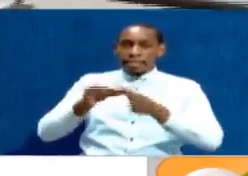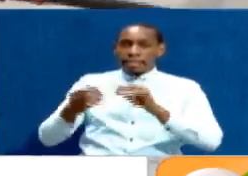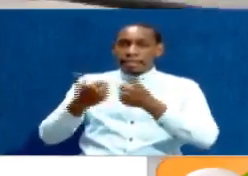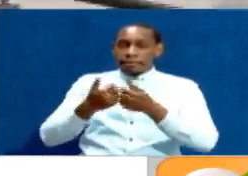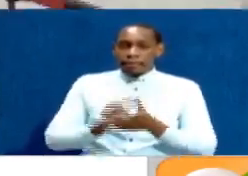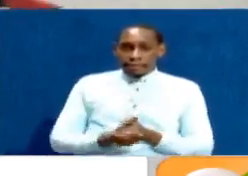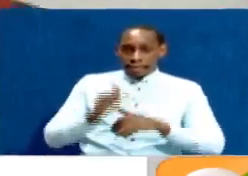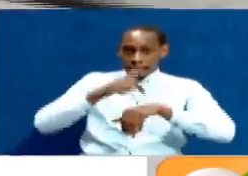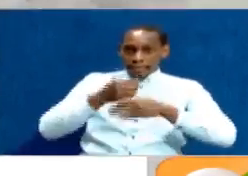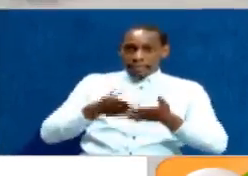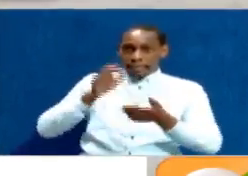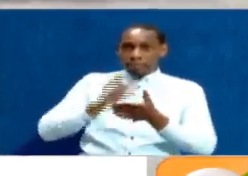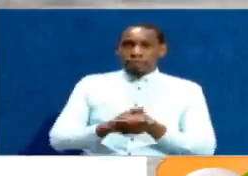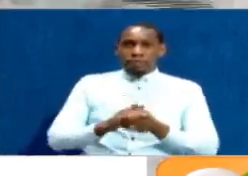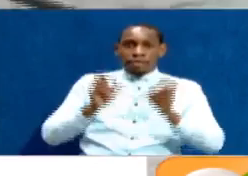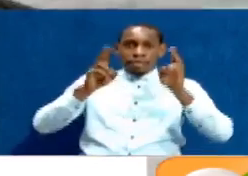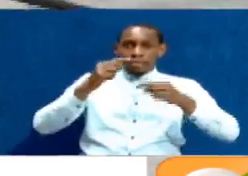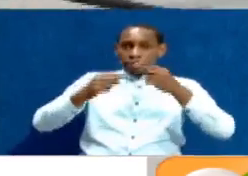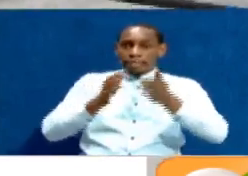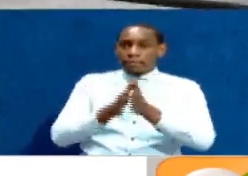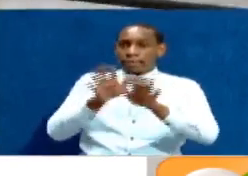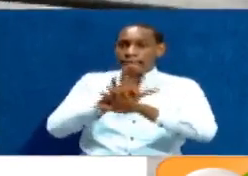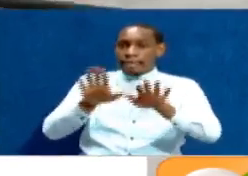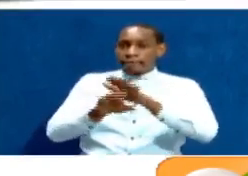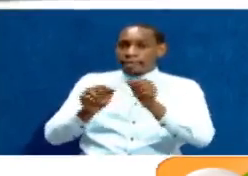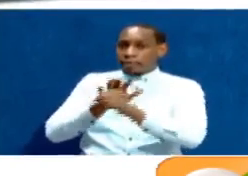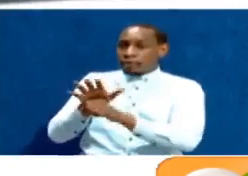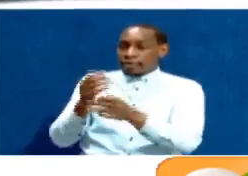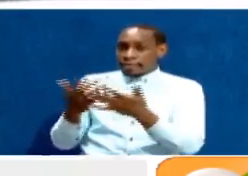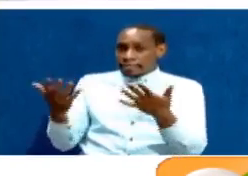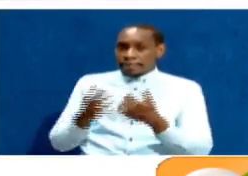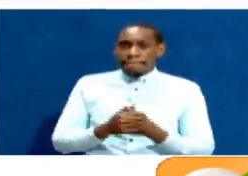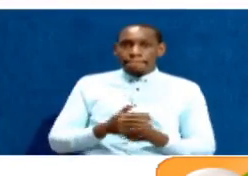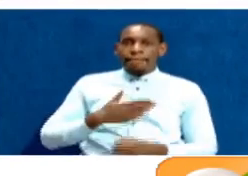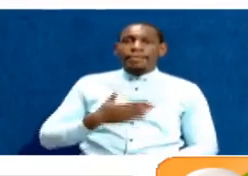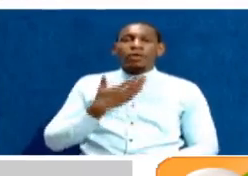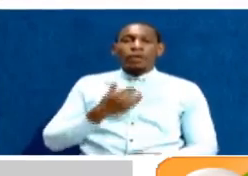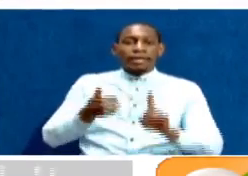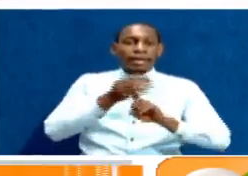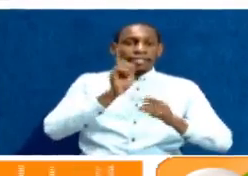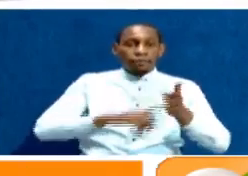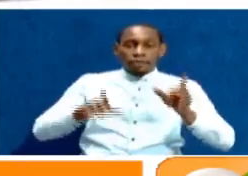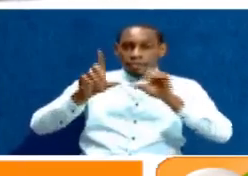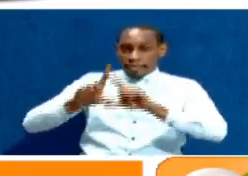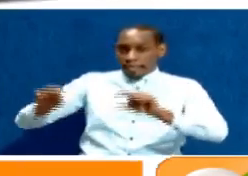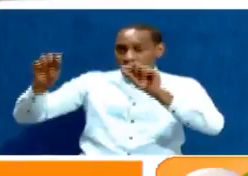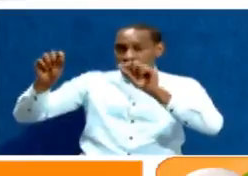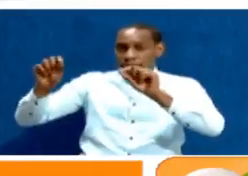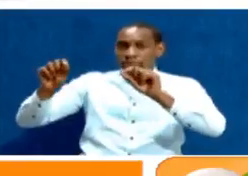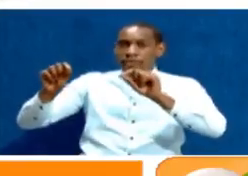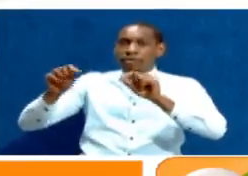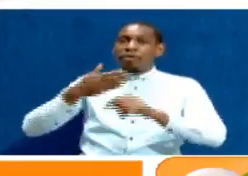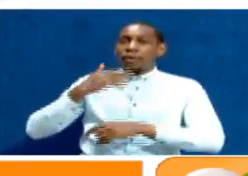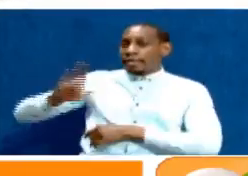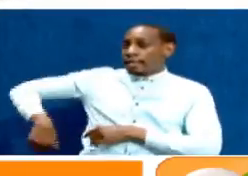Games. Sai na hii mambo inaendelea na kila kitu na corona na nini, ile tu mimi nataka kuachieve Tokyo. I don't want